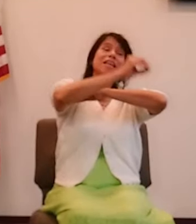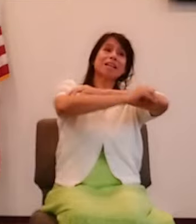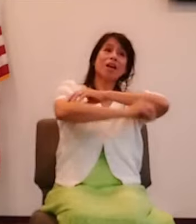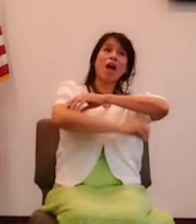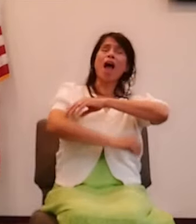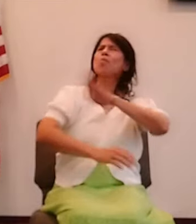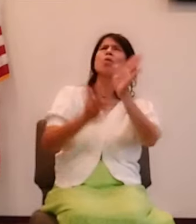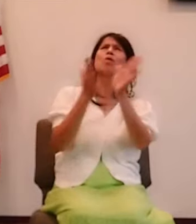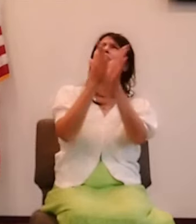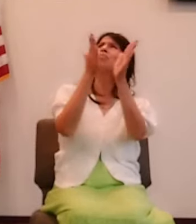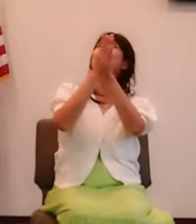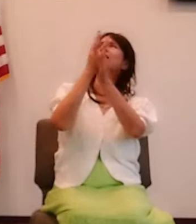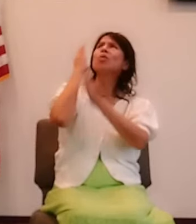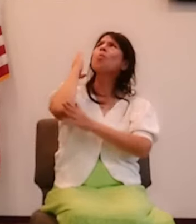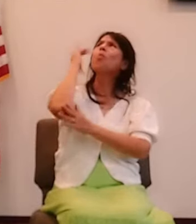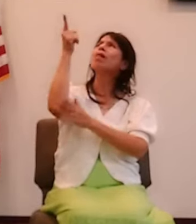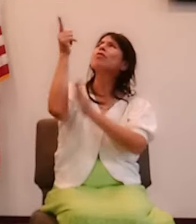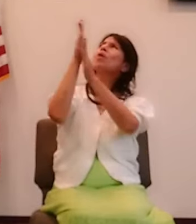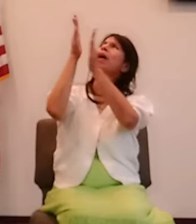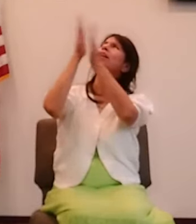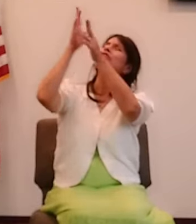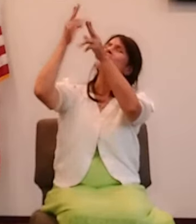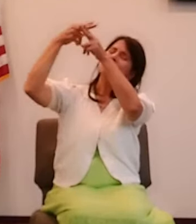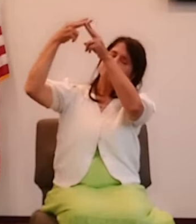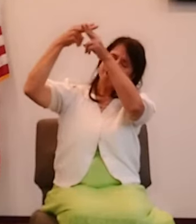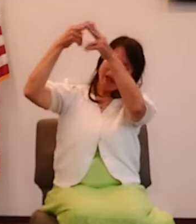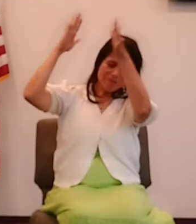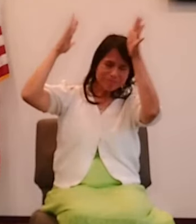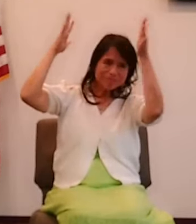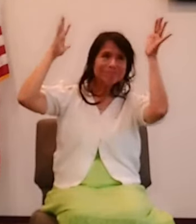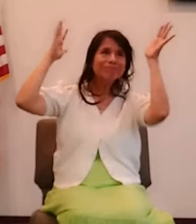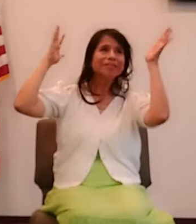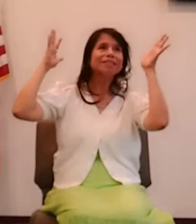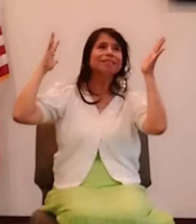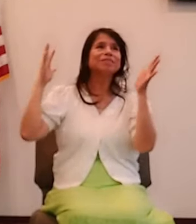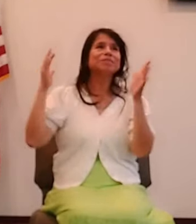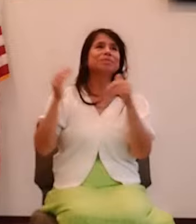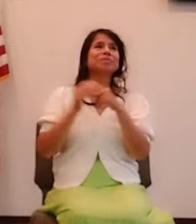same, I will praise your name.